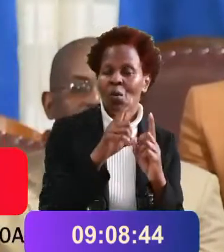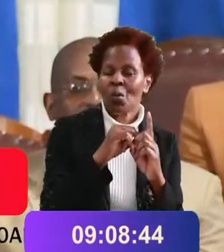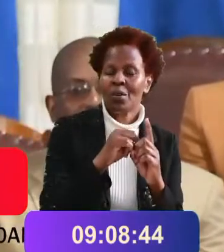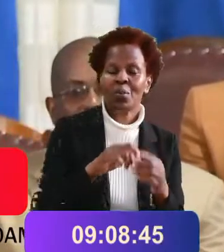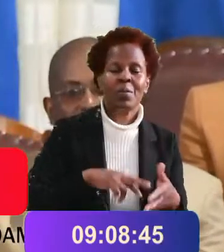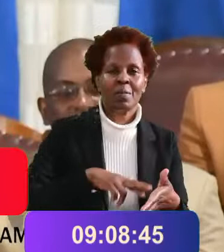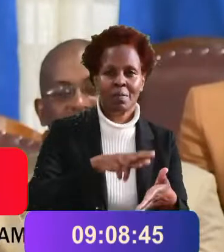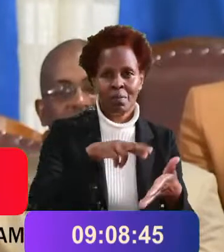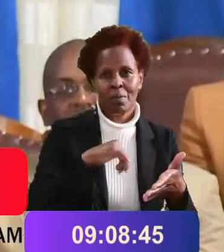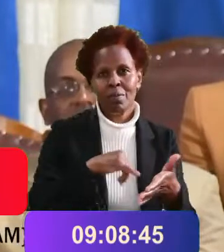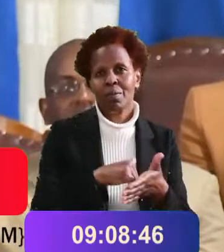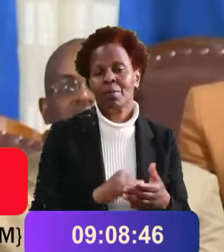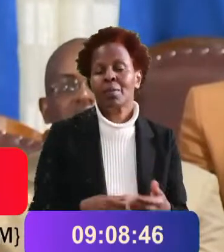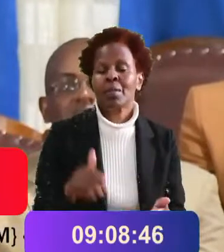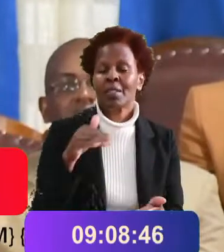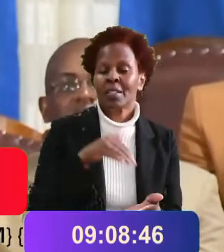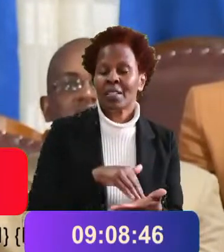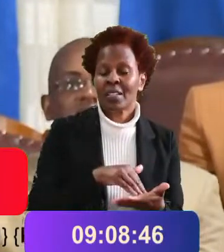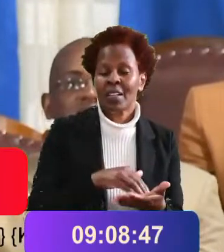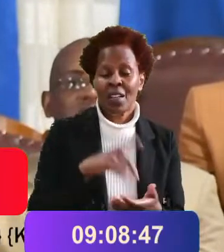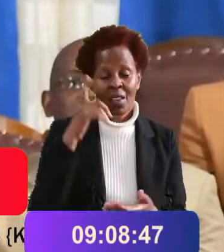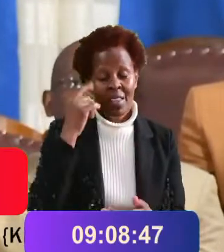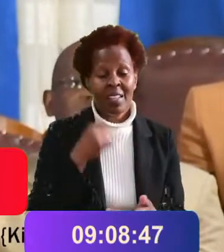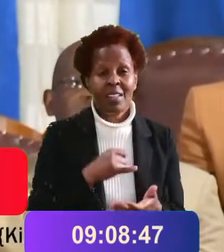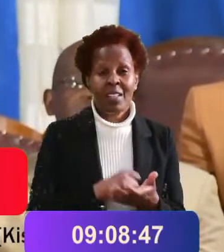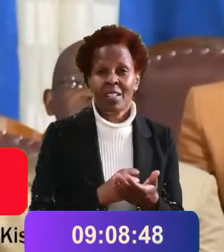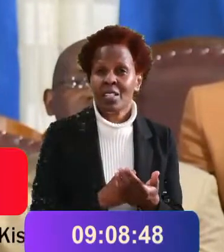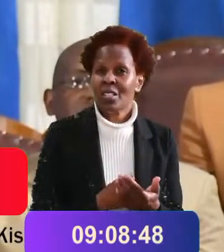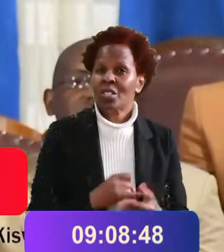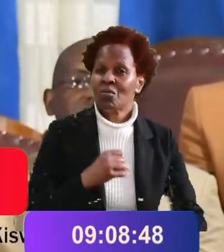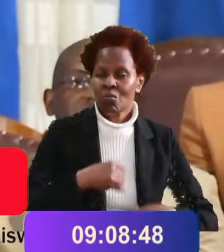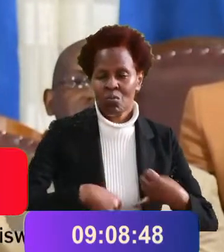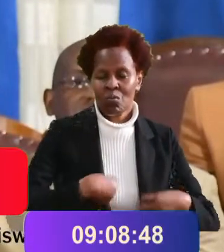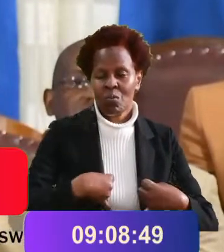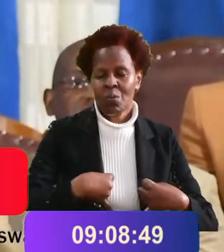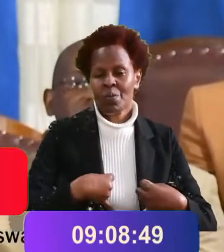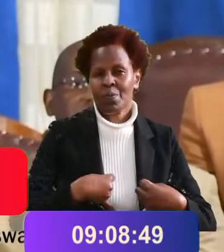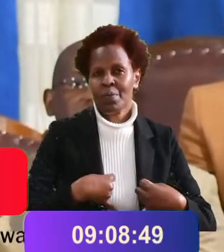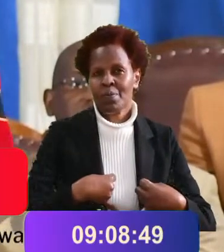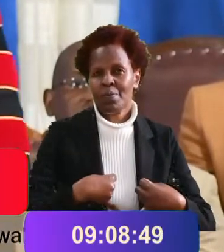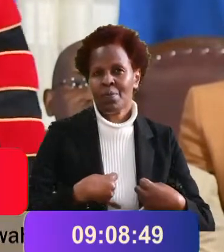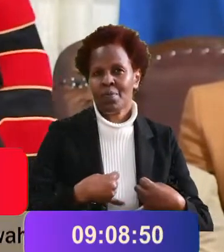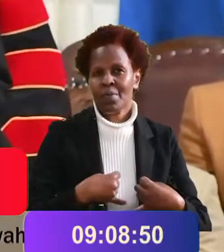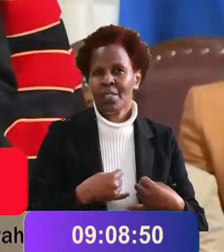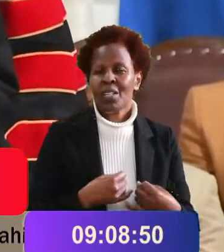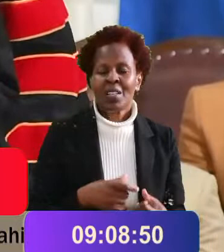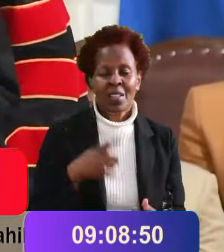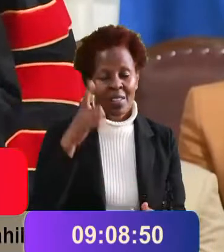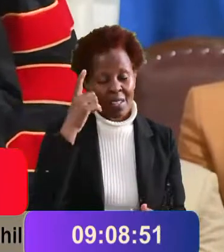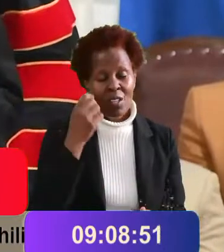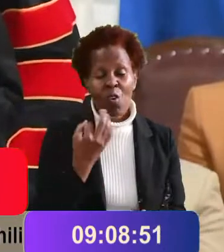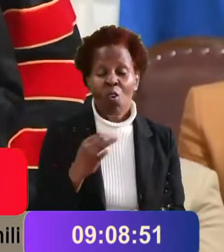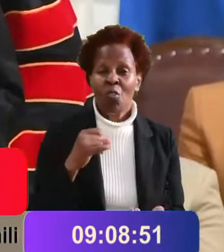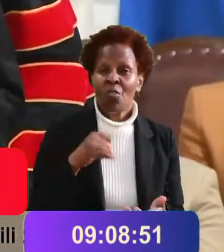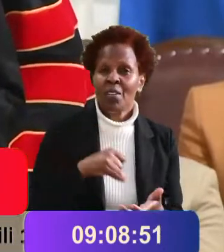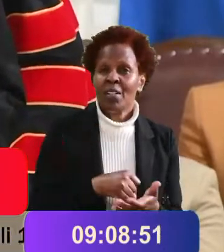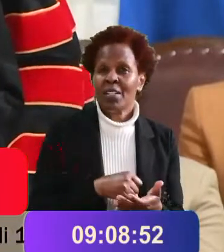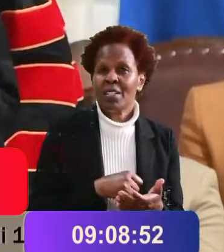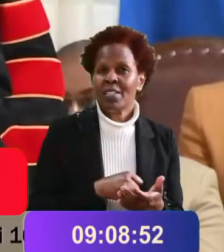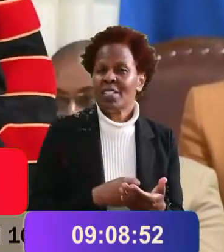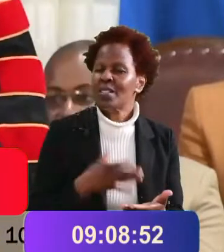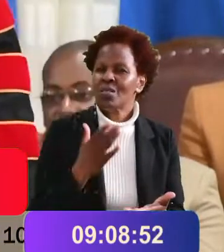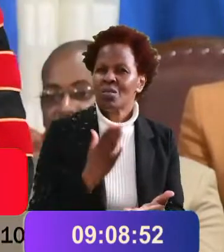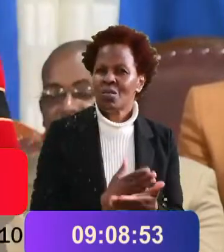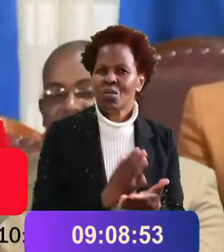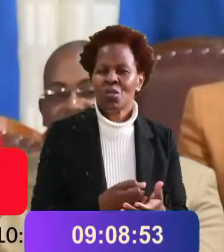again. Consider it pure joy. Consider it pure joy, not